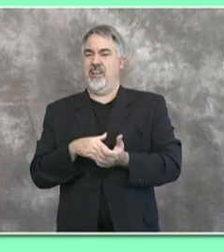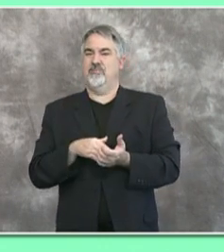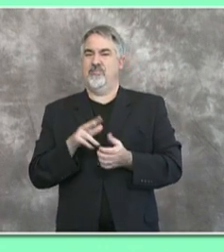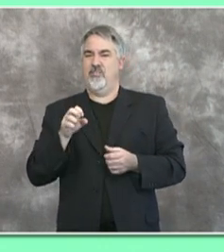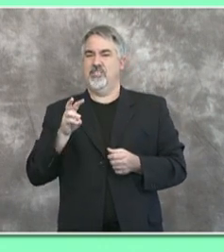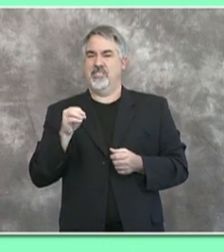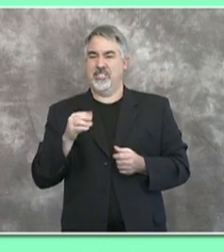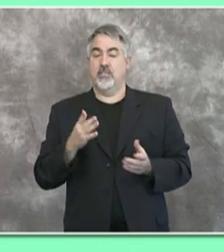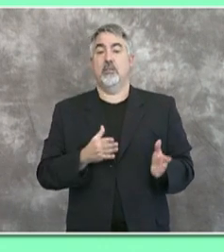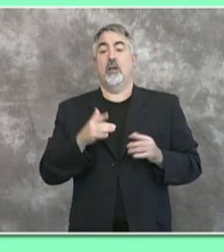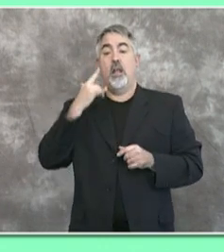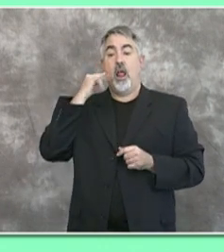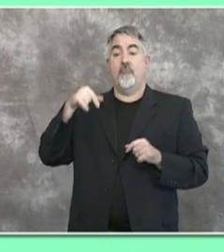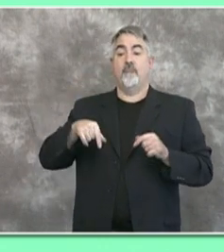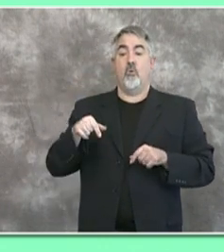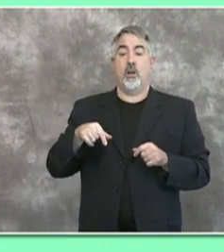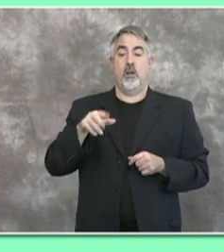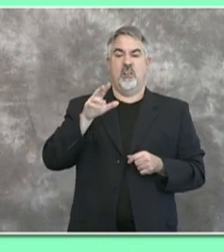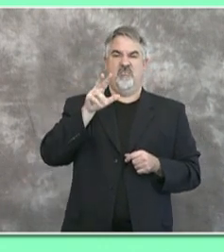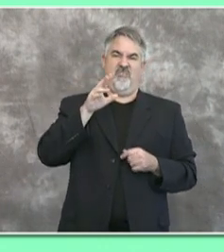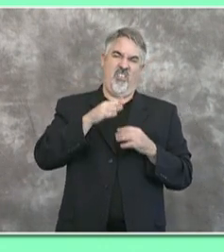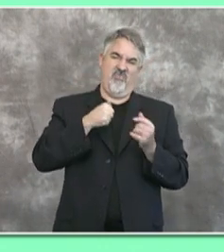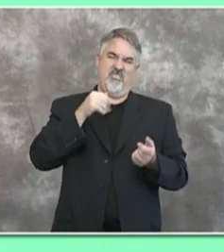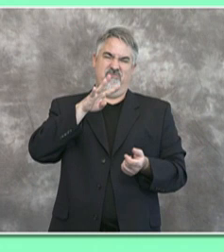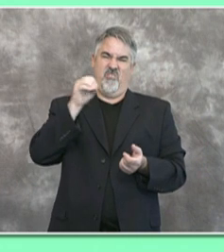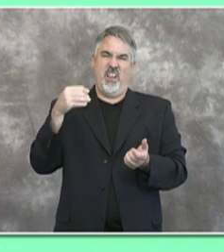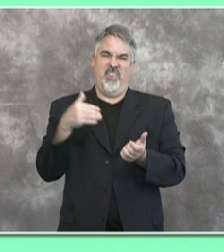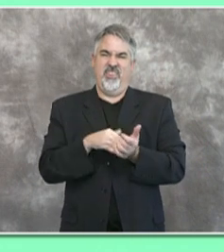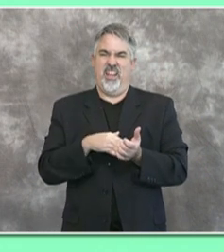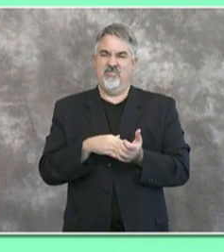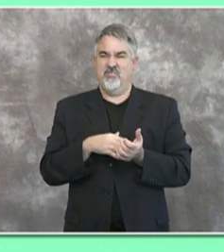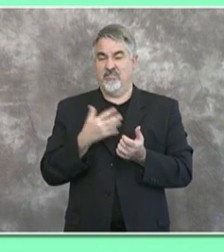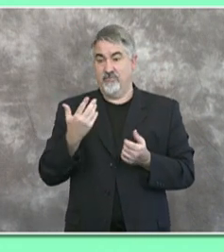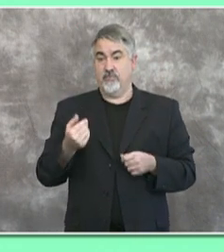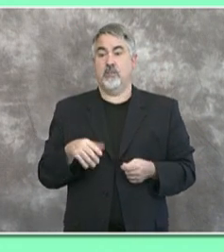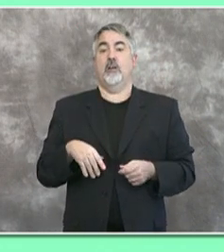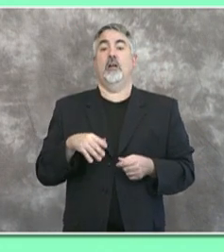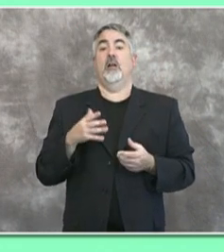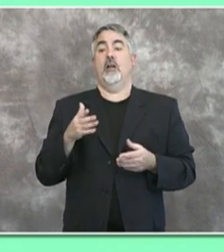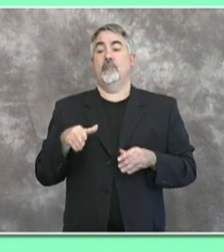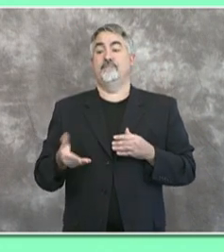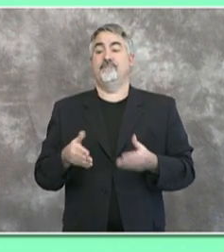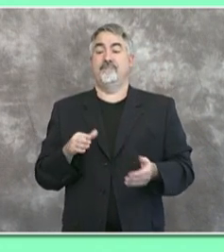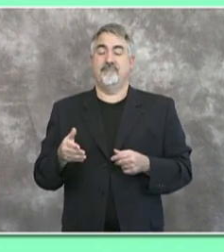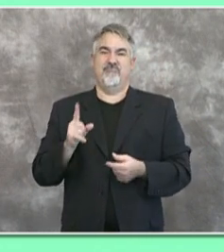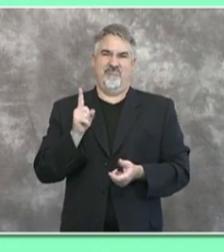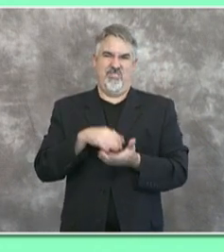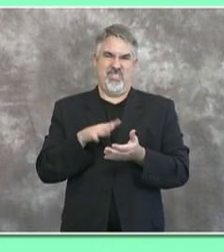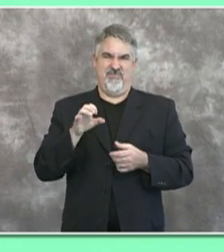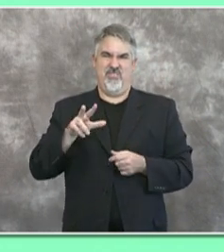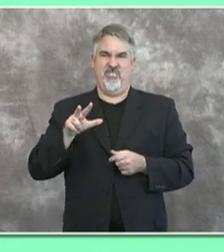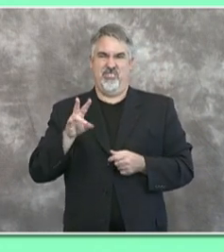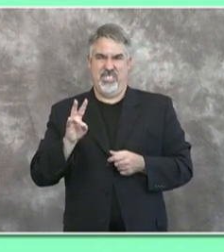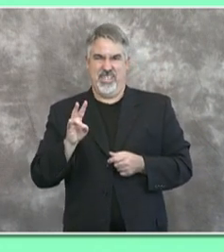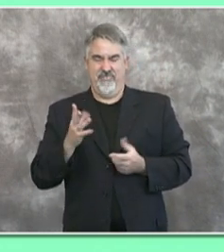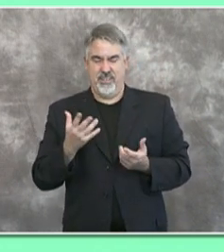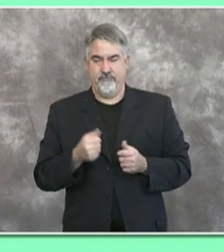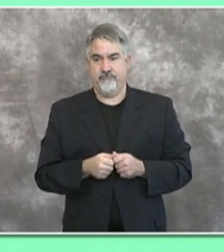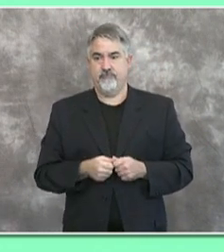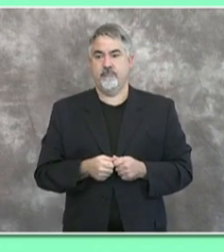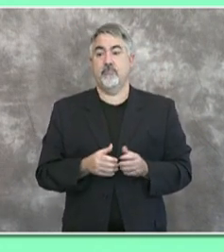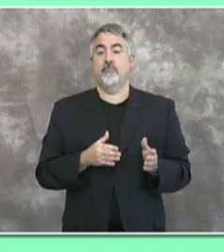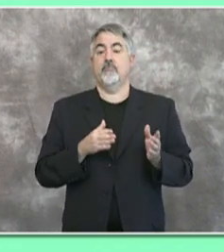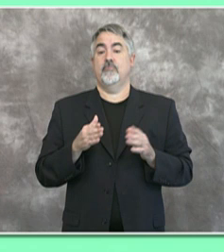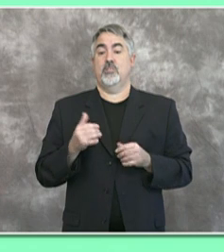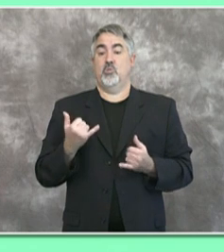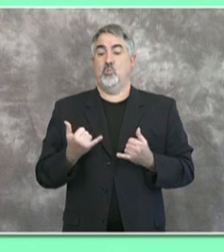California has reported over 39,000 positive cases, which includes over 1,500 deaths. And today,